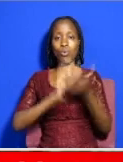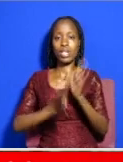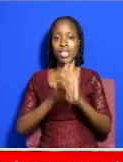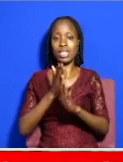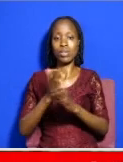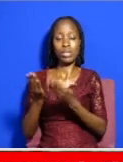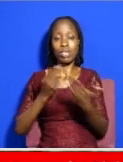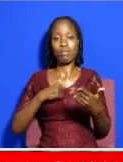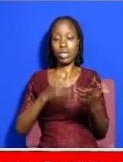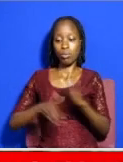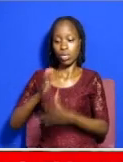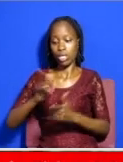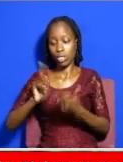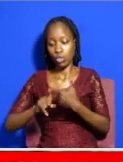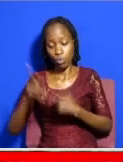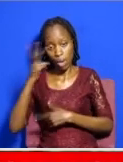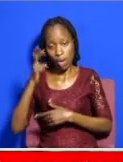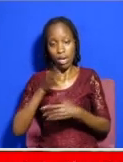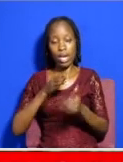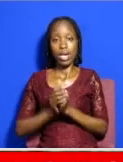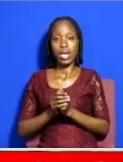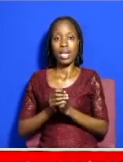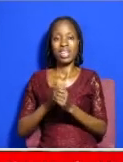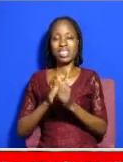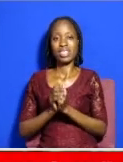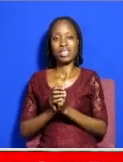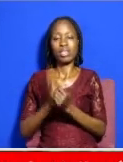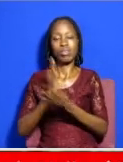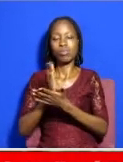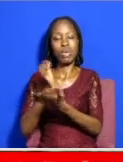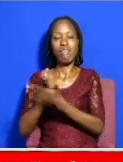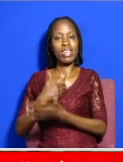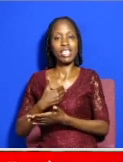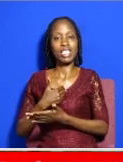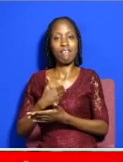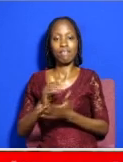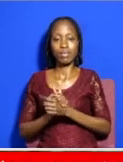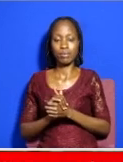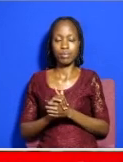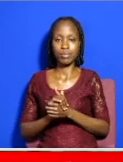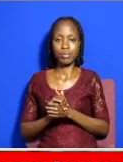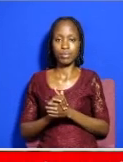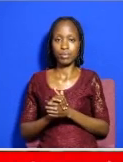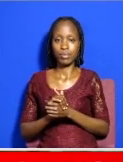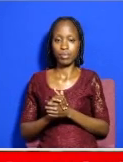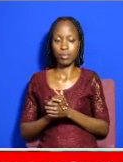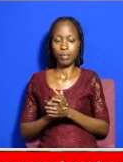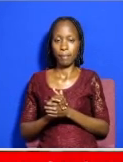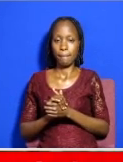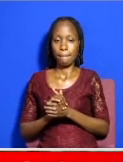heard. Against the rules of evidence, where he who alleges must